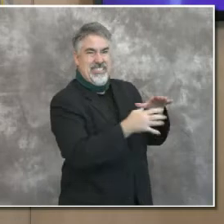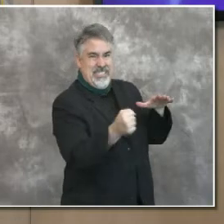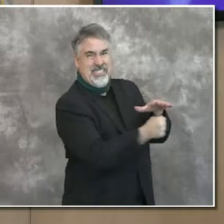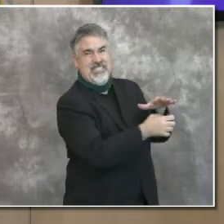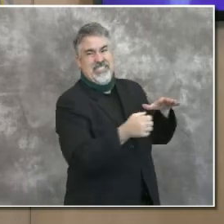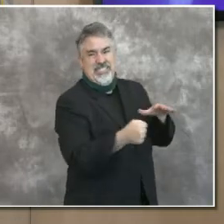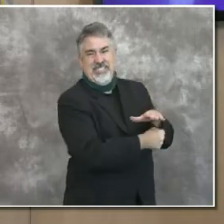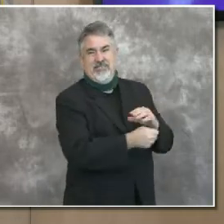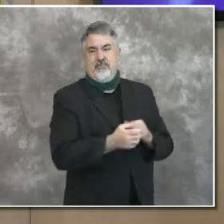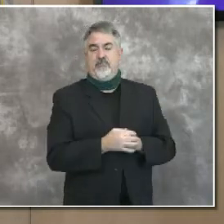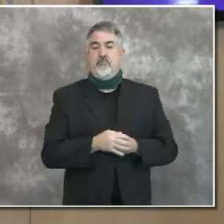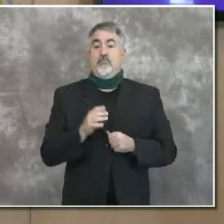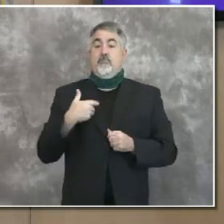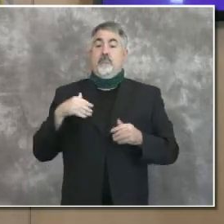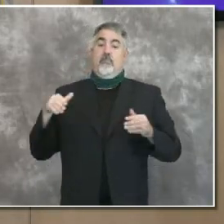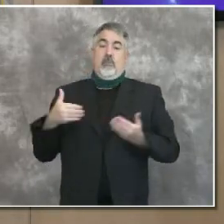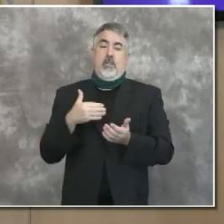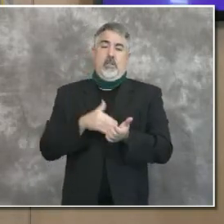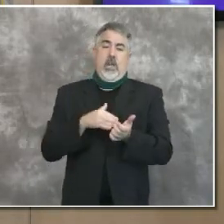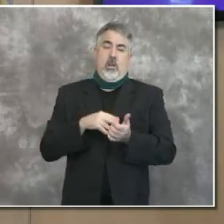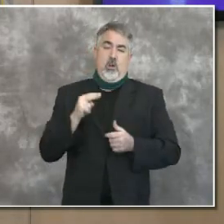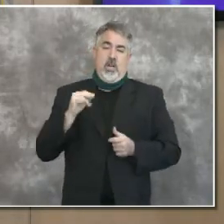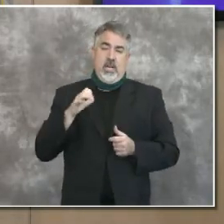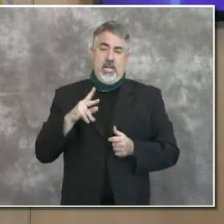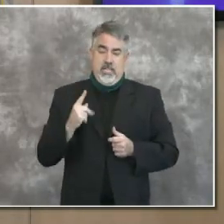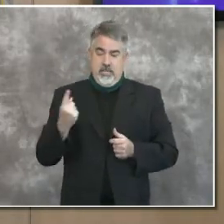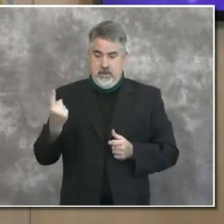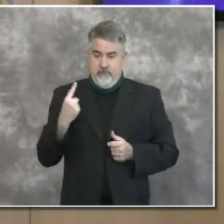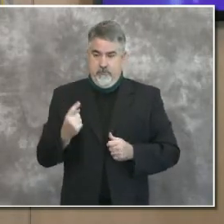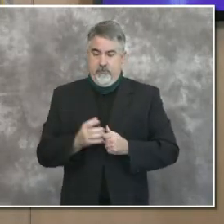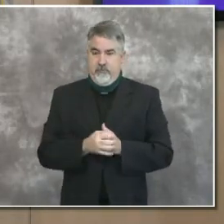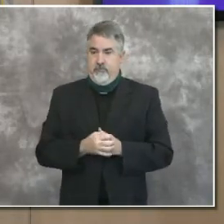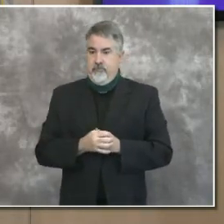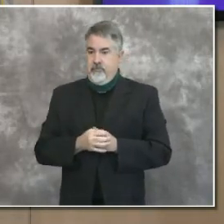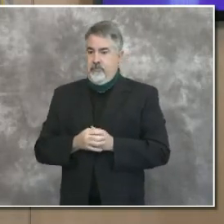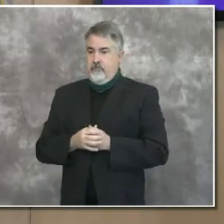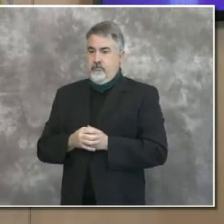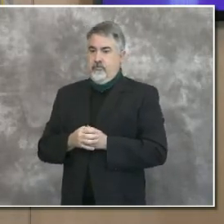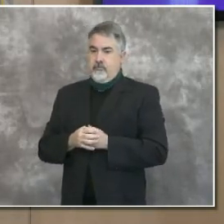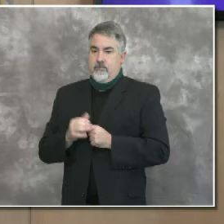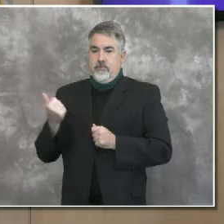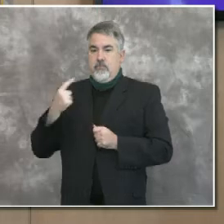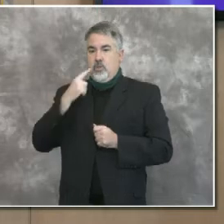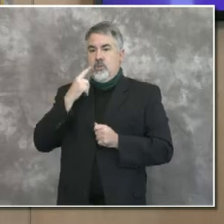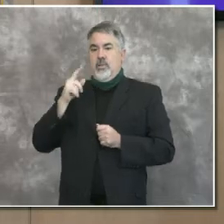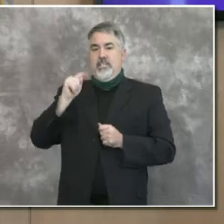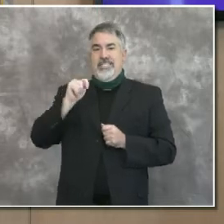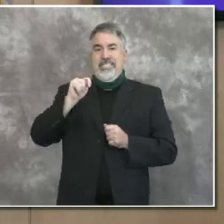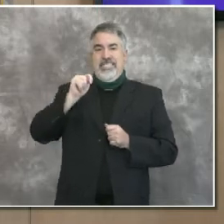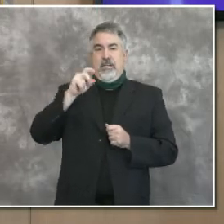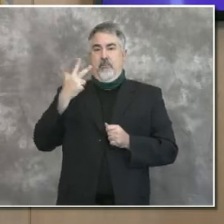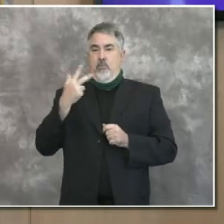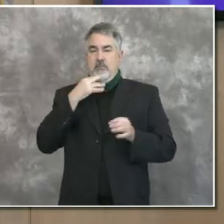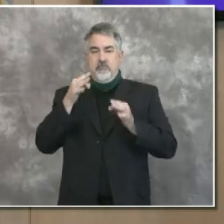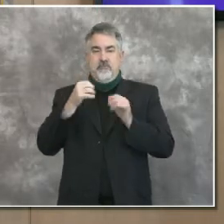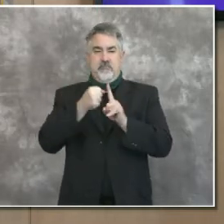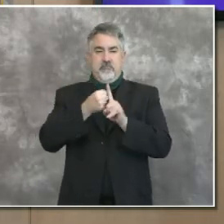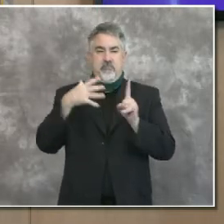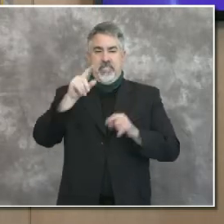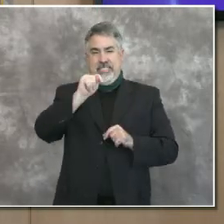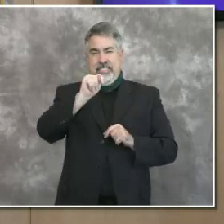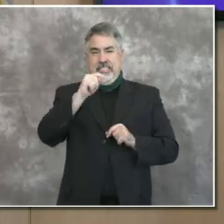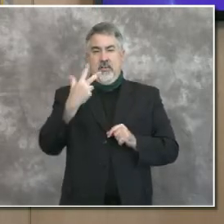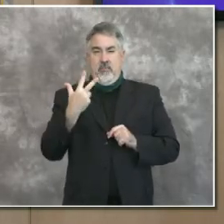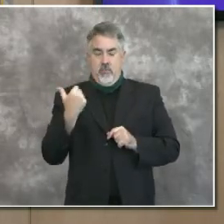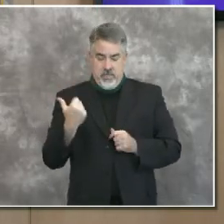of Health and Human Services, who's going to be leading our testing, tracing, and treatment, what we call T3 effort. He will provide a report out on